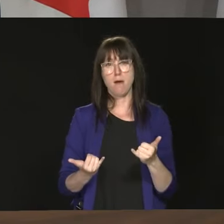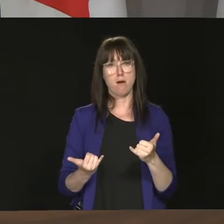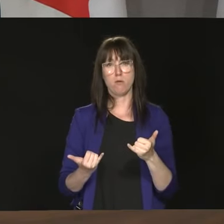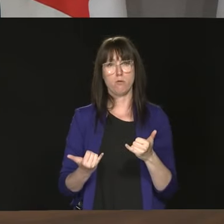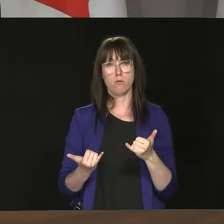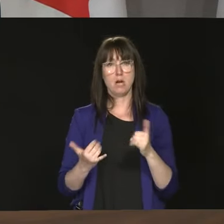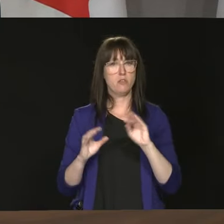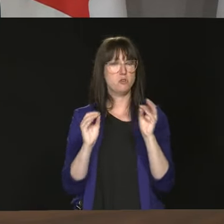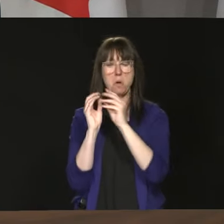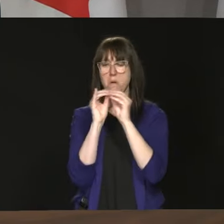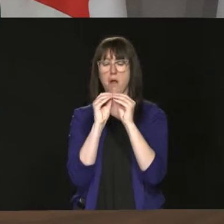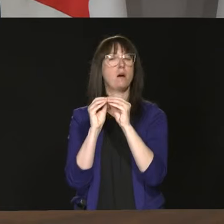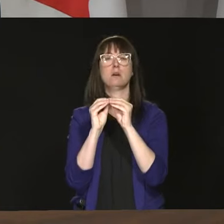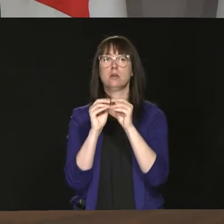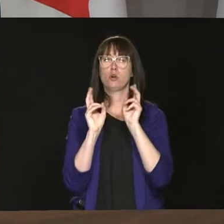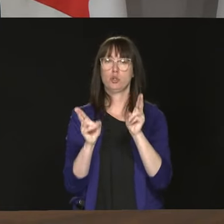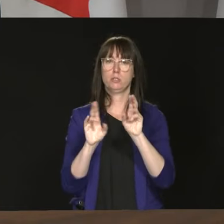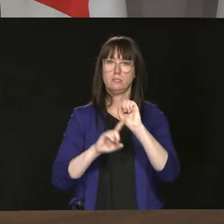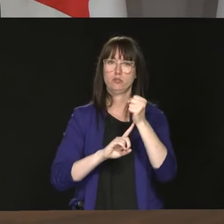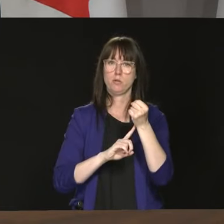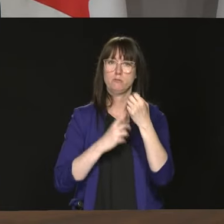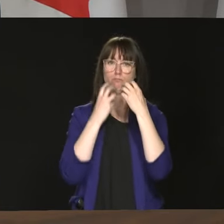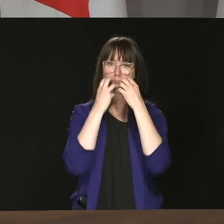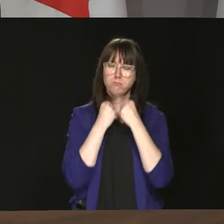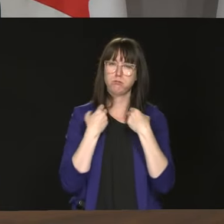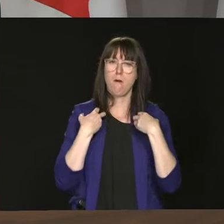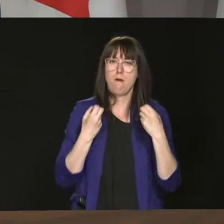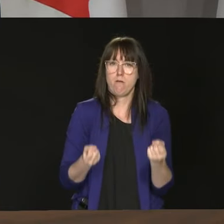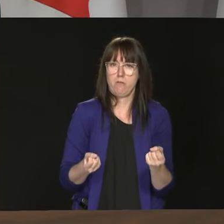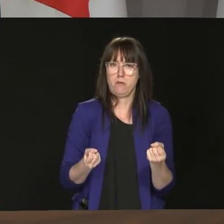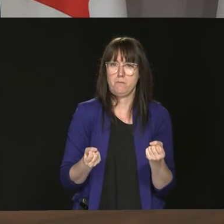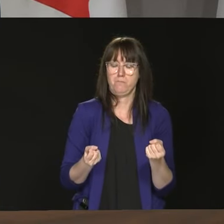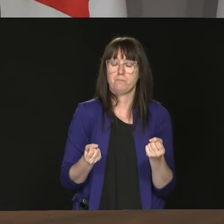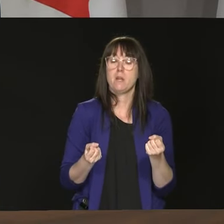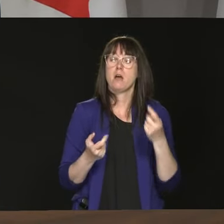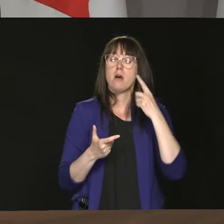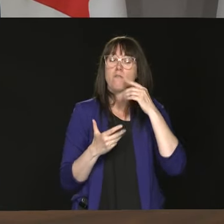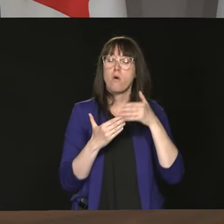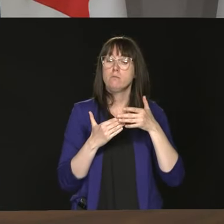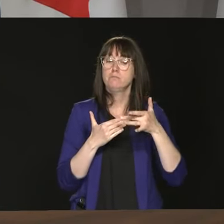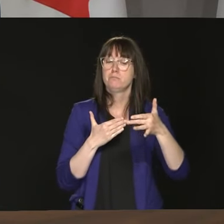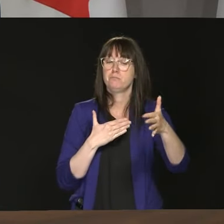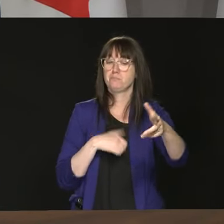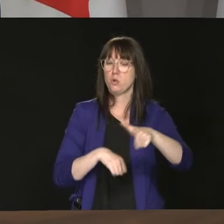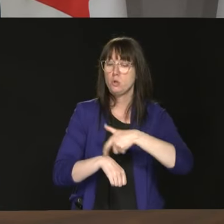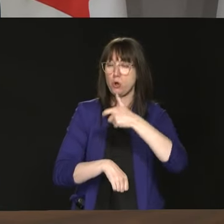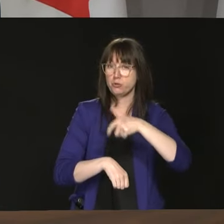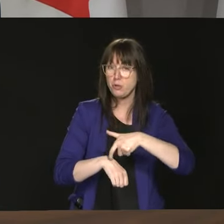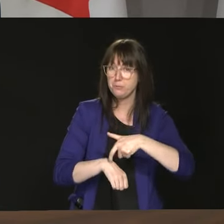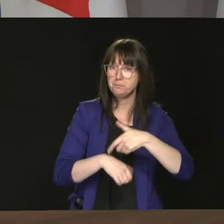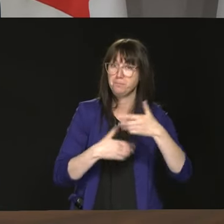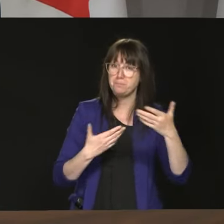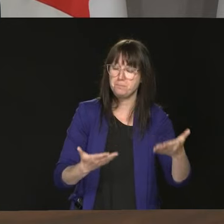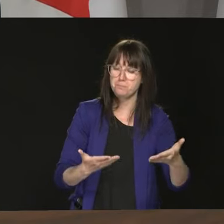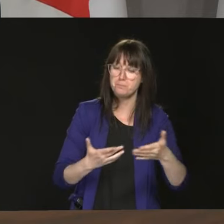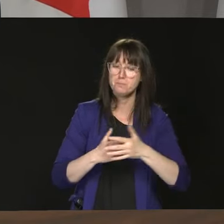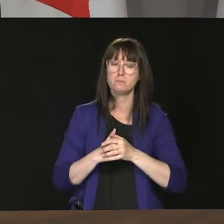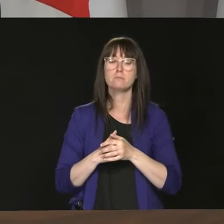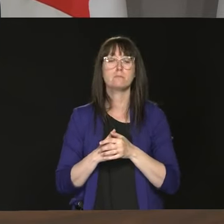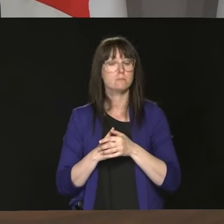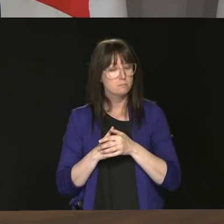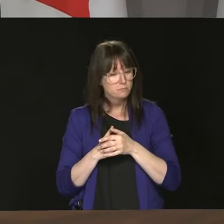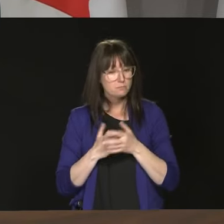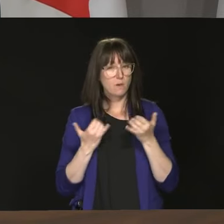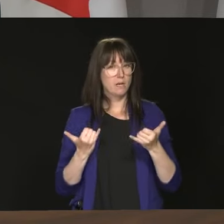situation. In terms of the longer term, I think that we are still in a situation where our house is